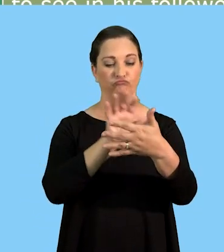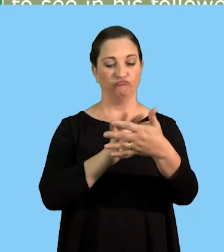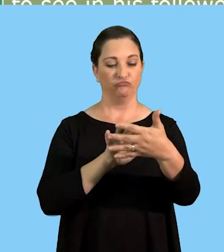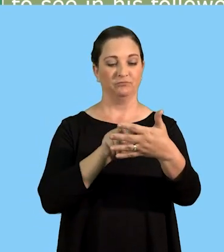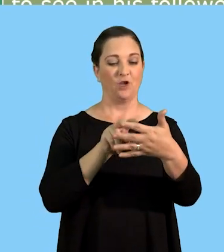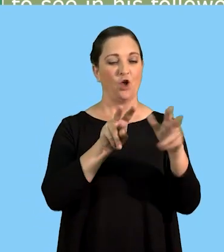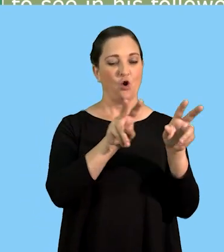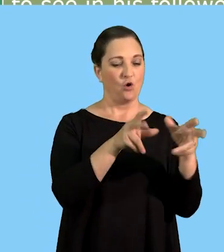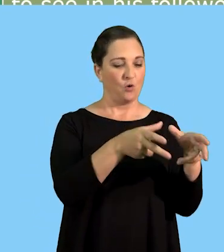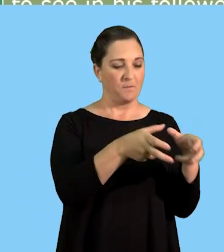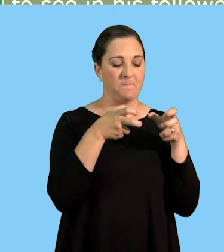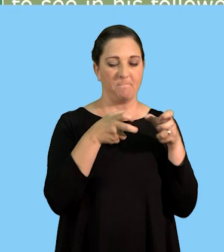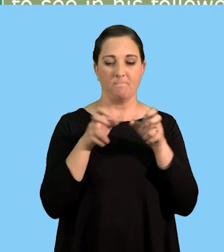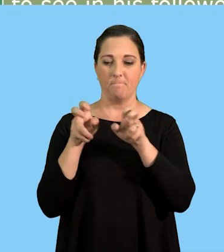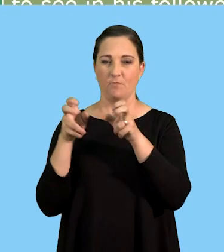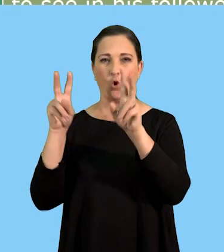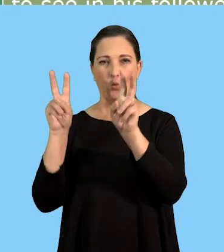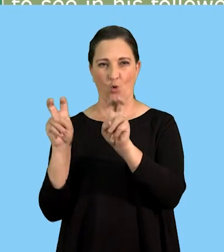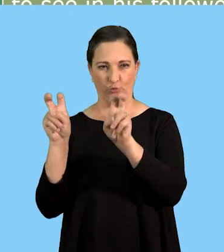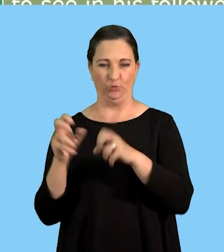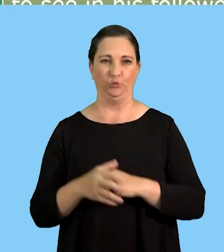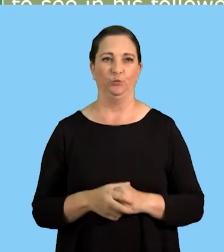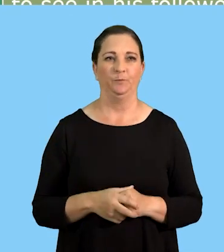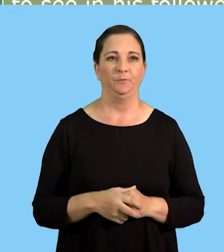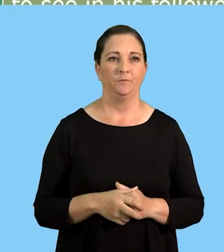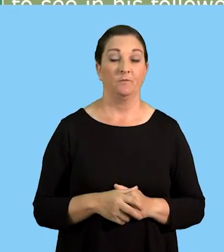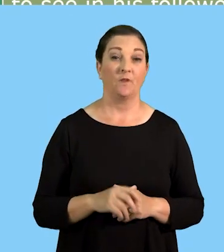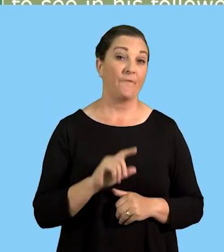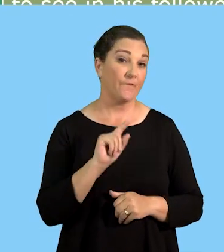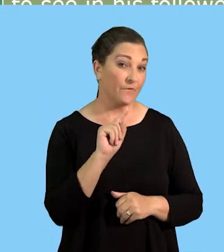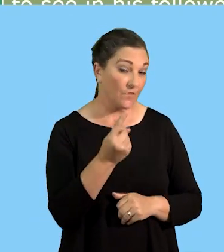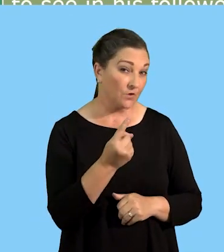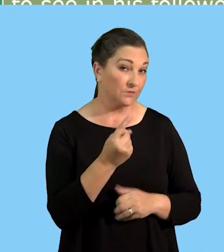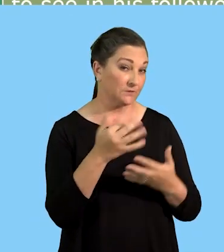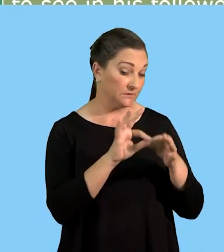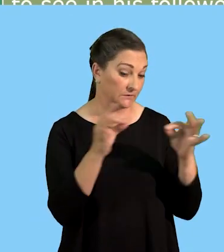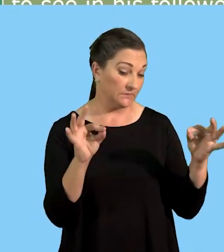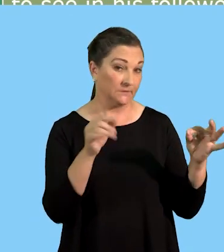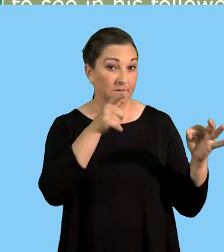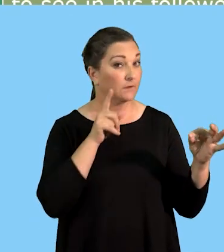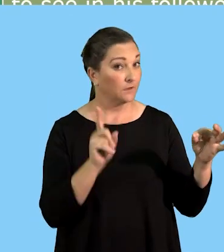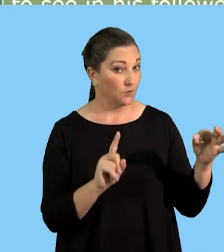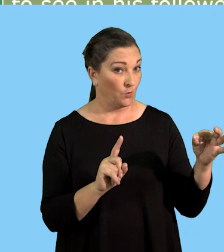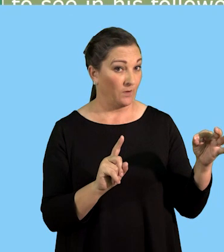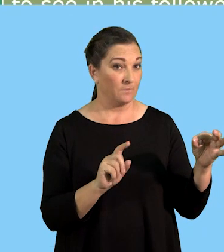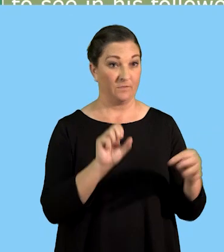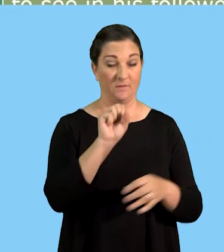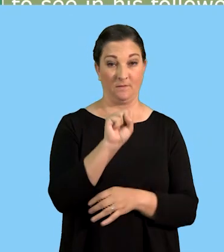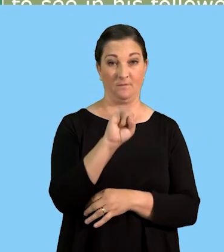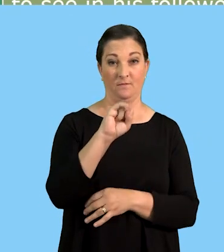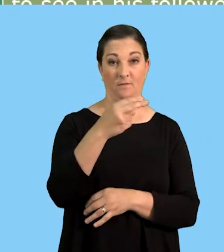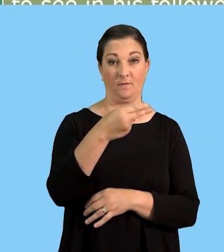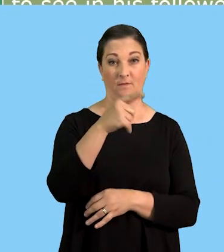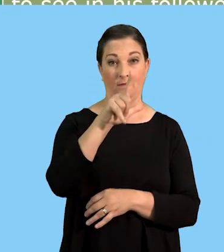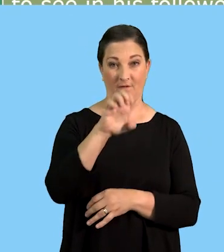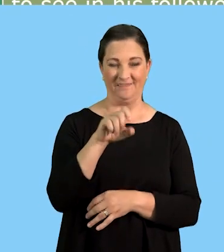scenario the positive roles. So as you can see, the first part of the sentence talks about Sihle being